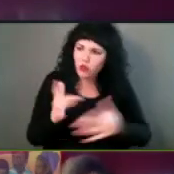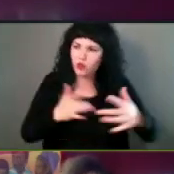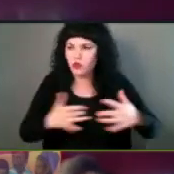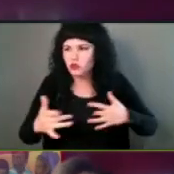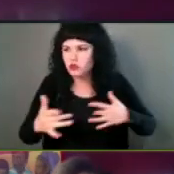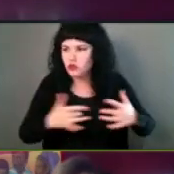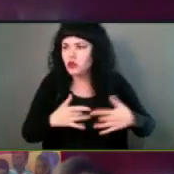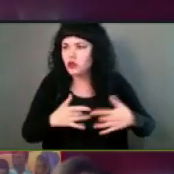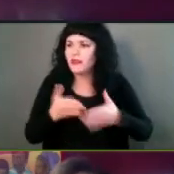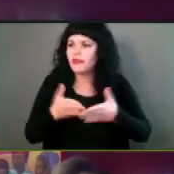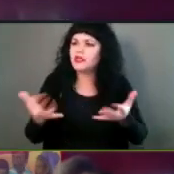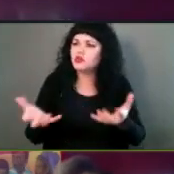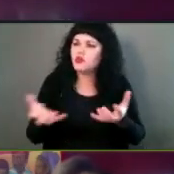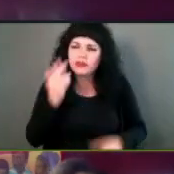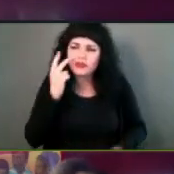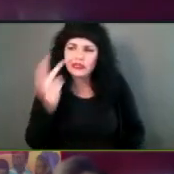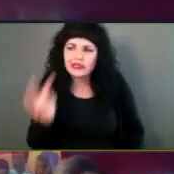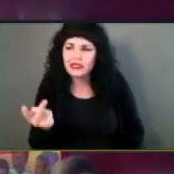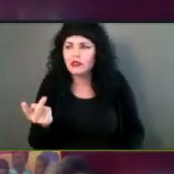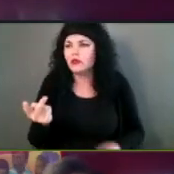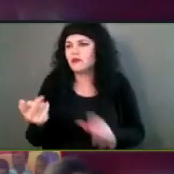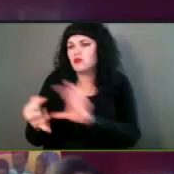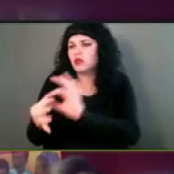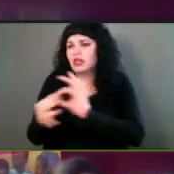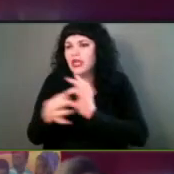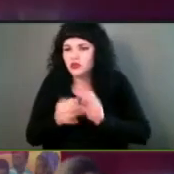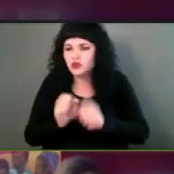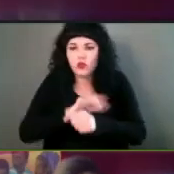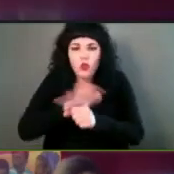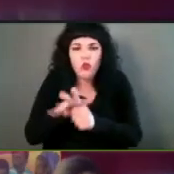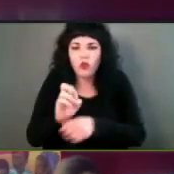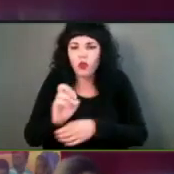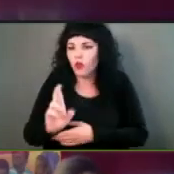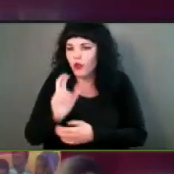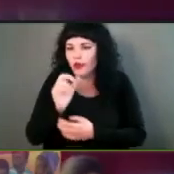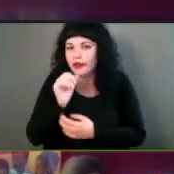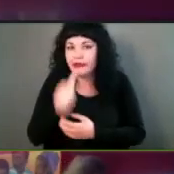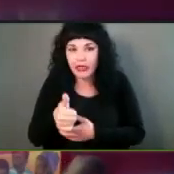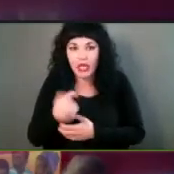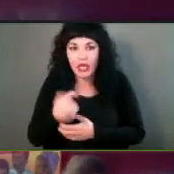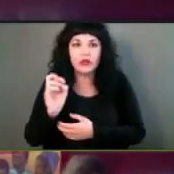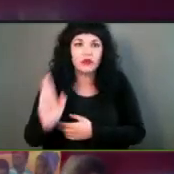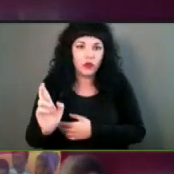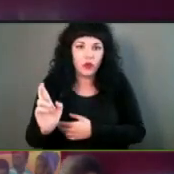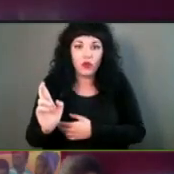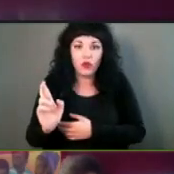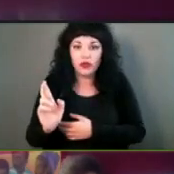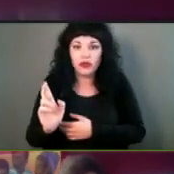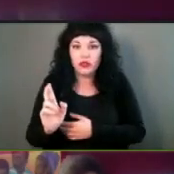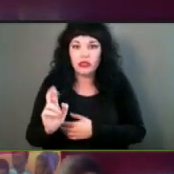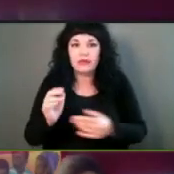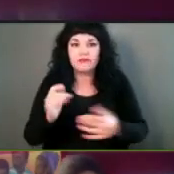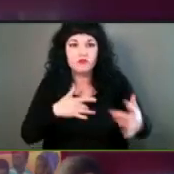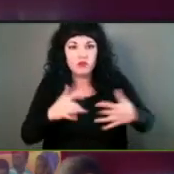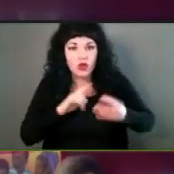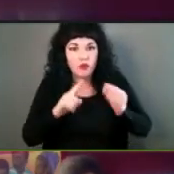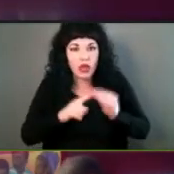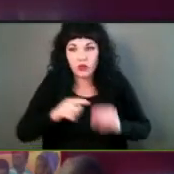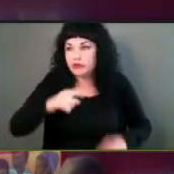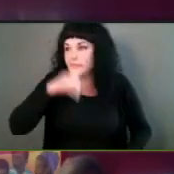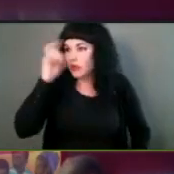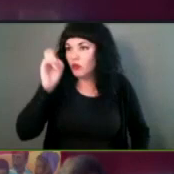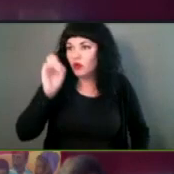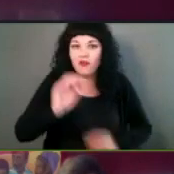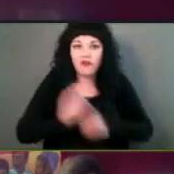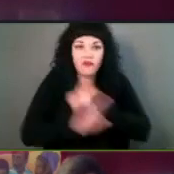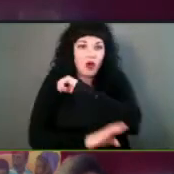to see based upon the pandemic or without the pandemic for the return for summer and fall. So please stay tuned for